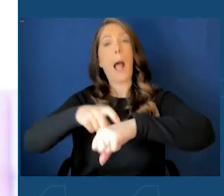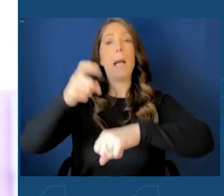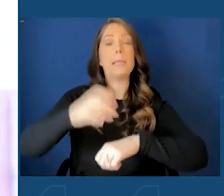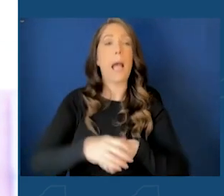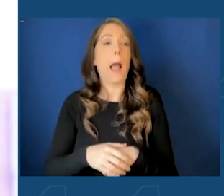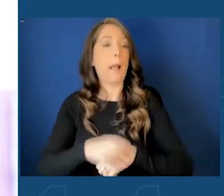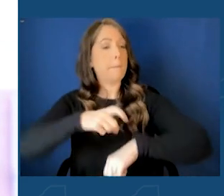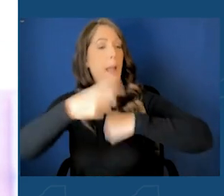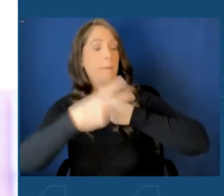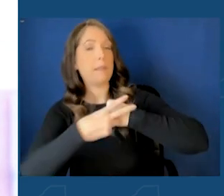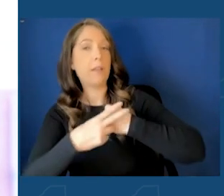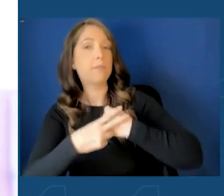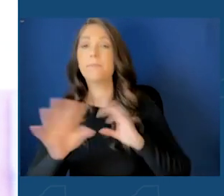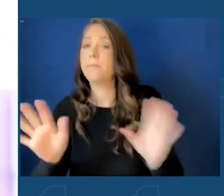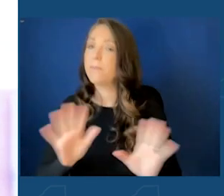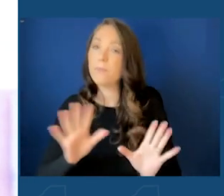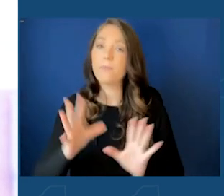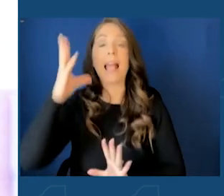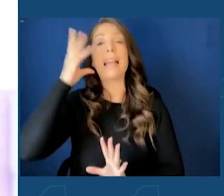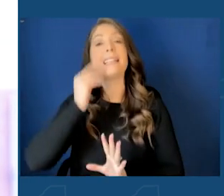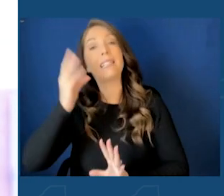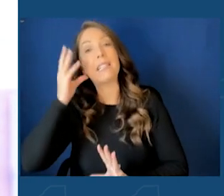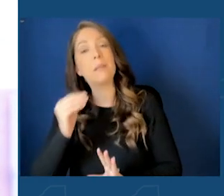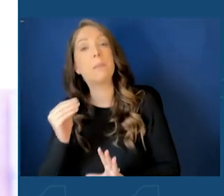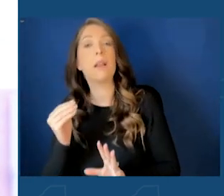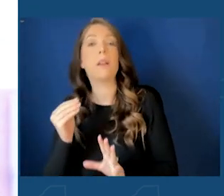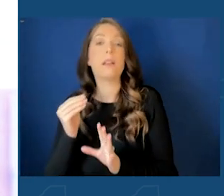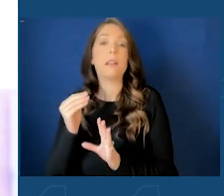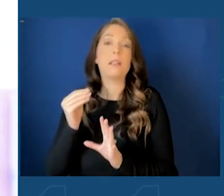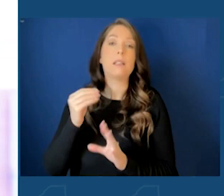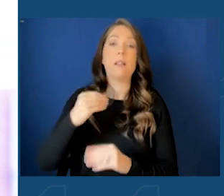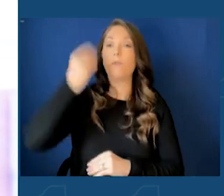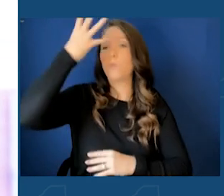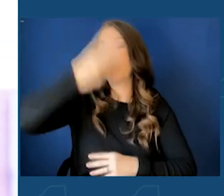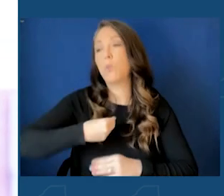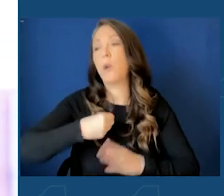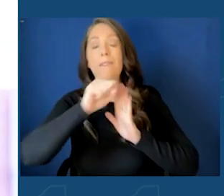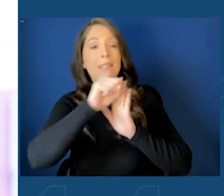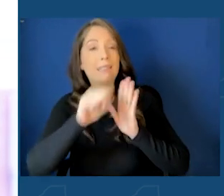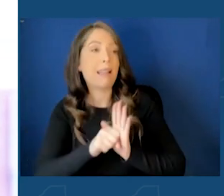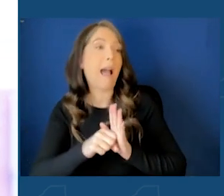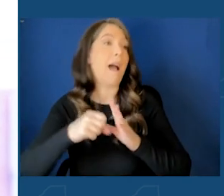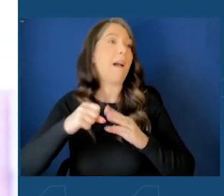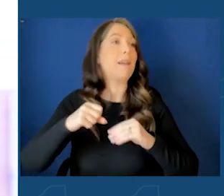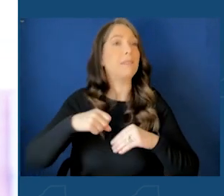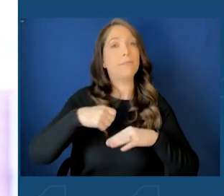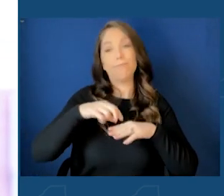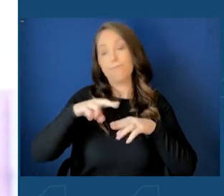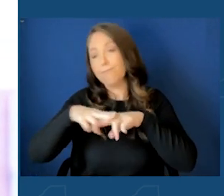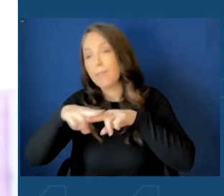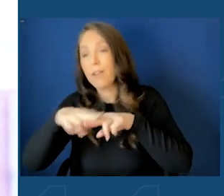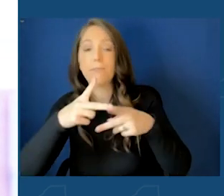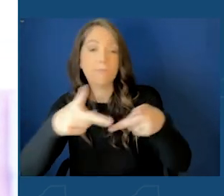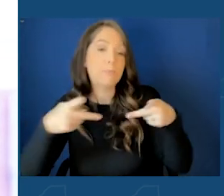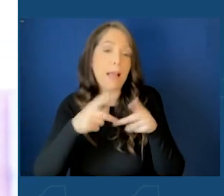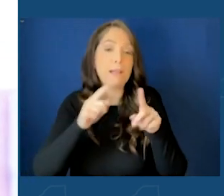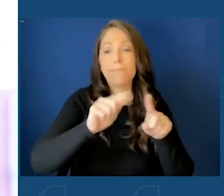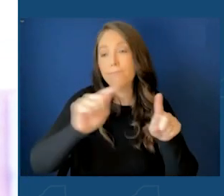an experience of going through beautiful stations and having connectivity. So that's what this is all about. I just had a chance to